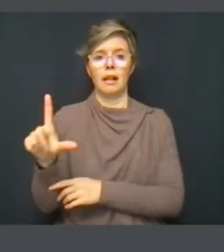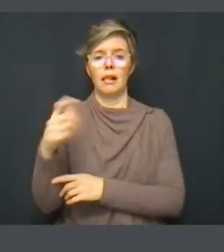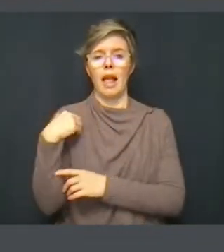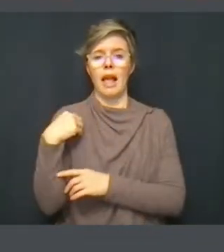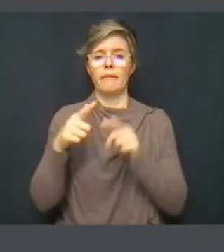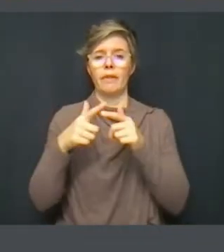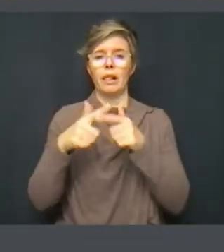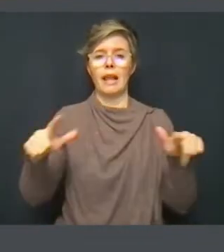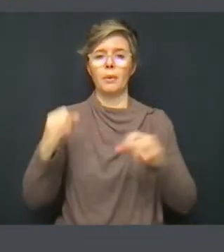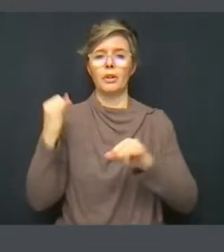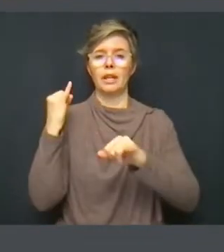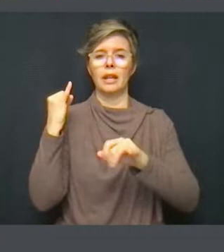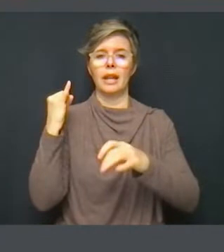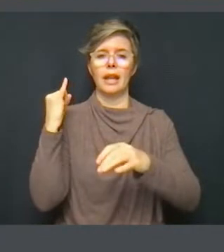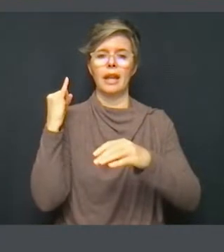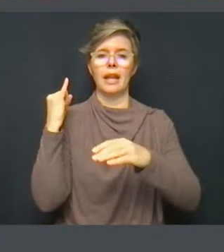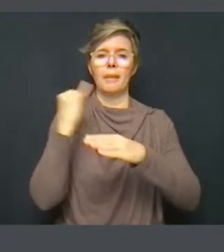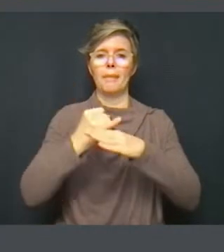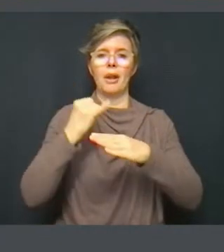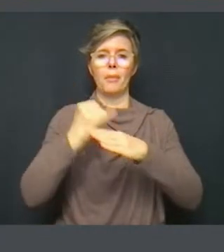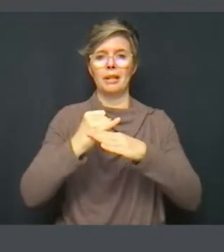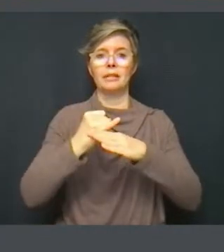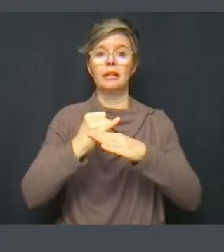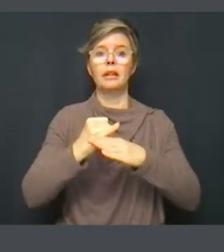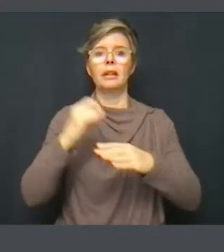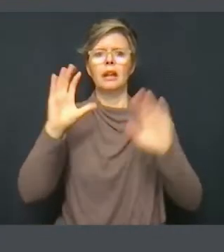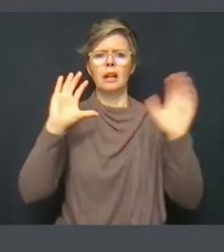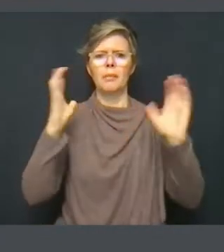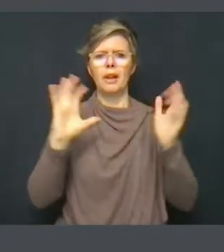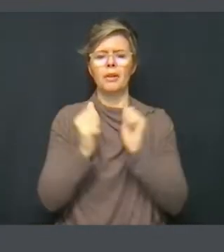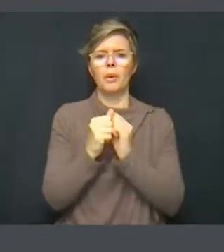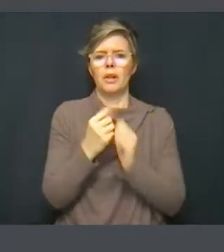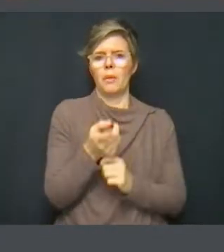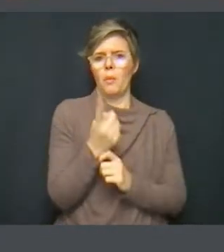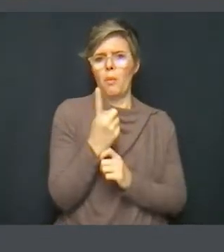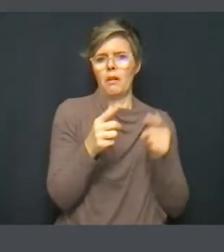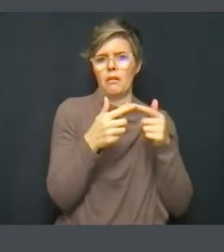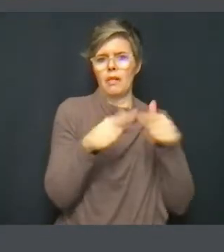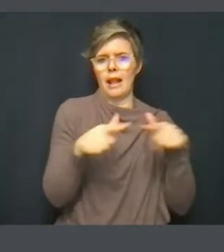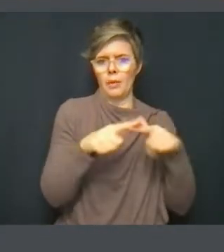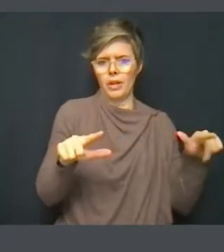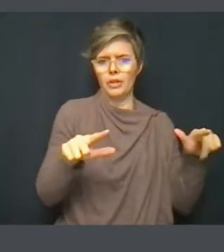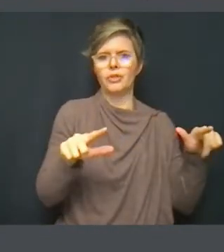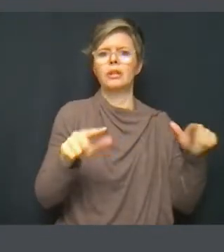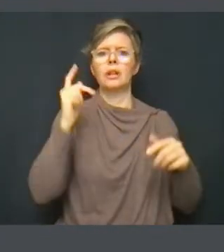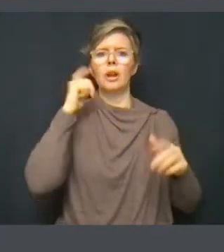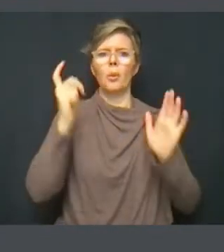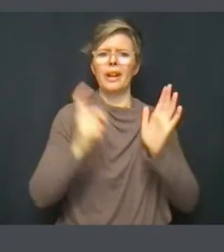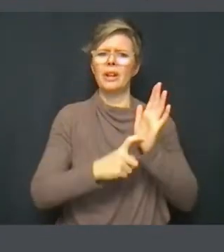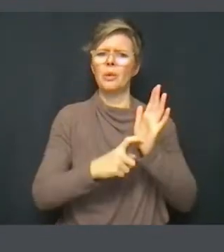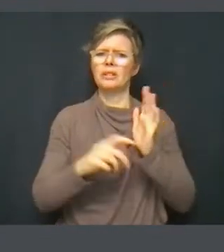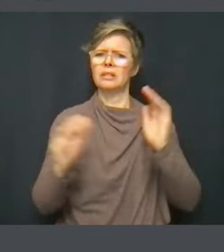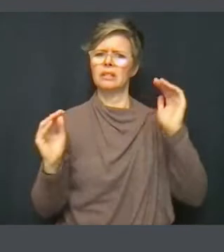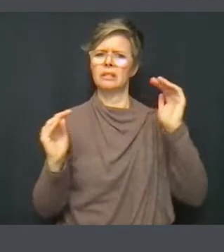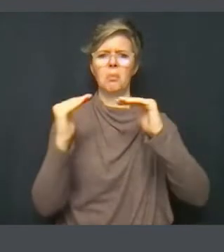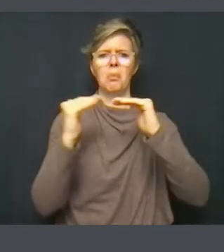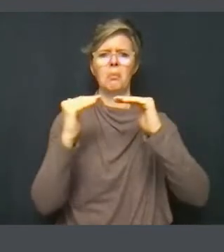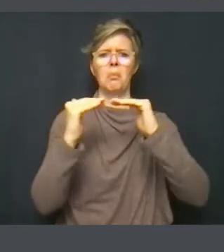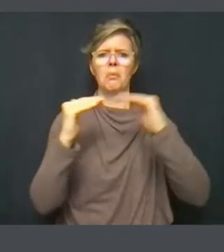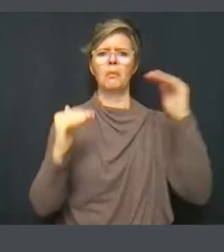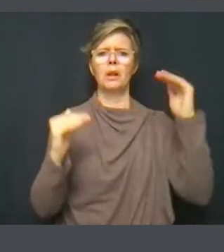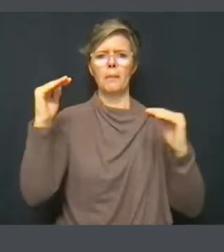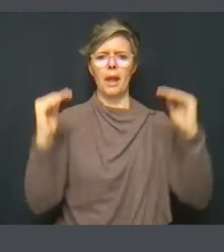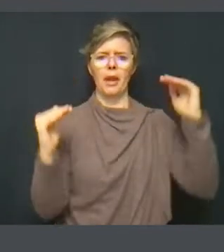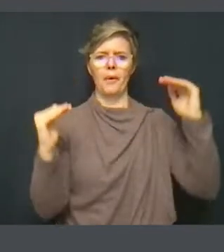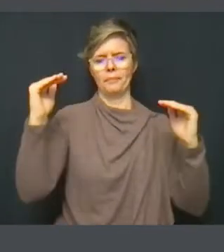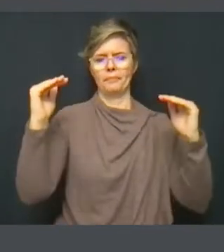them to monolingual kids with language impairments, their language skills are essentially very comparable, right? They're not lower, they're pretty comparable. So